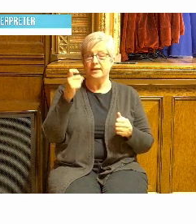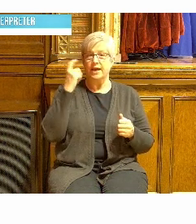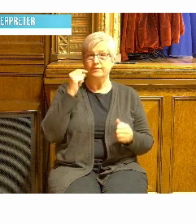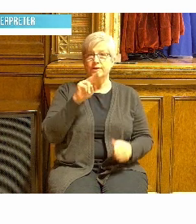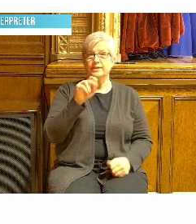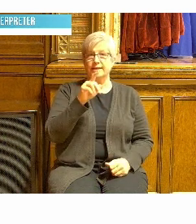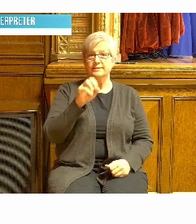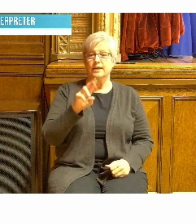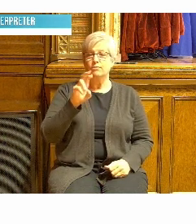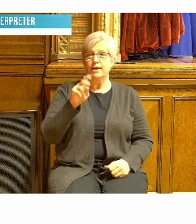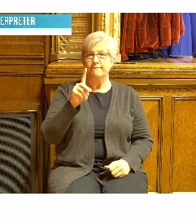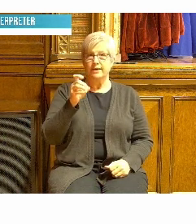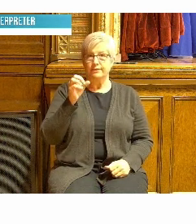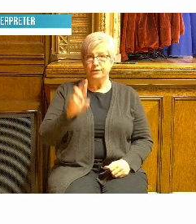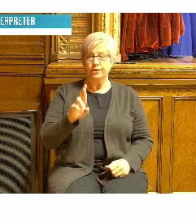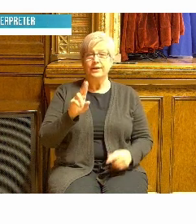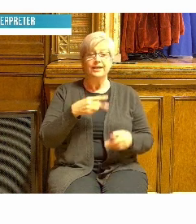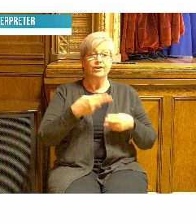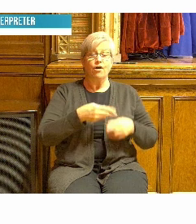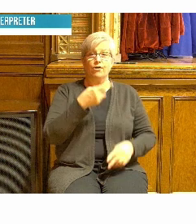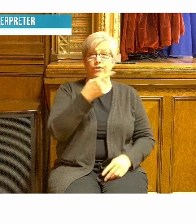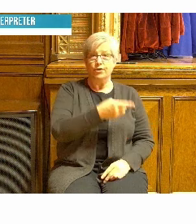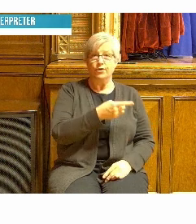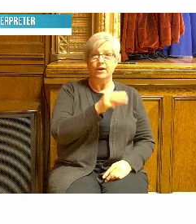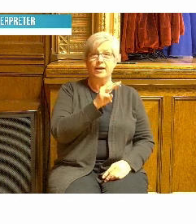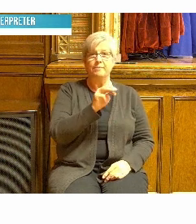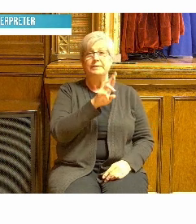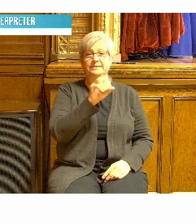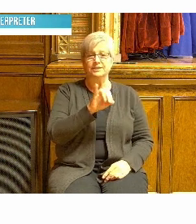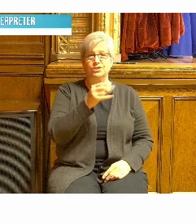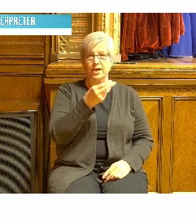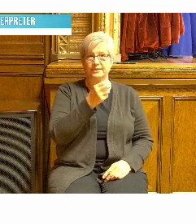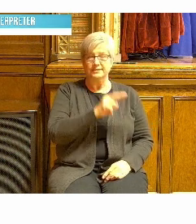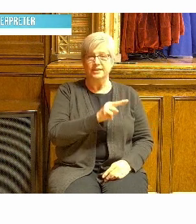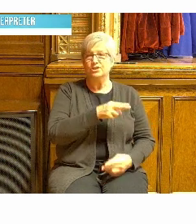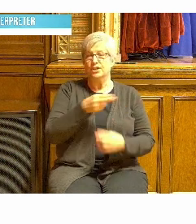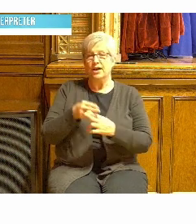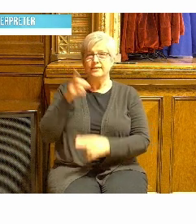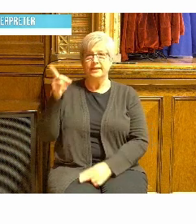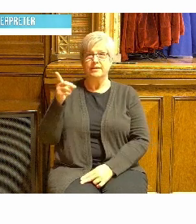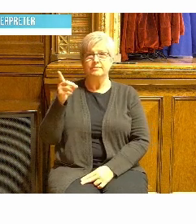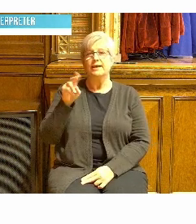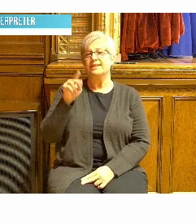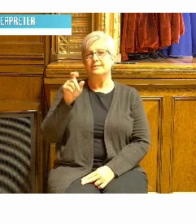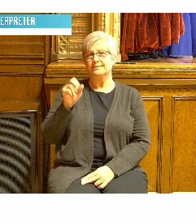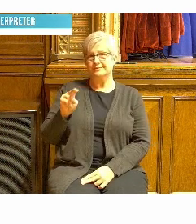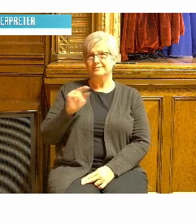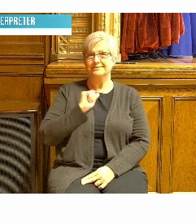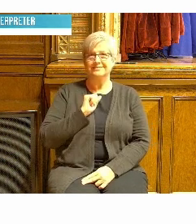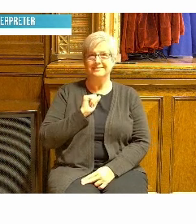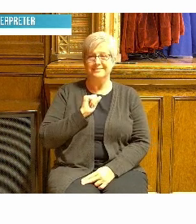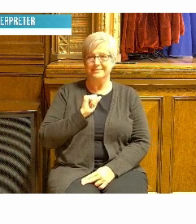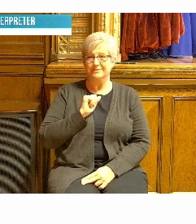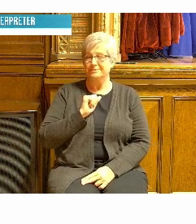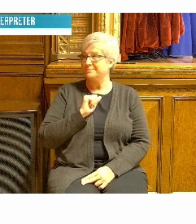Nelson Rockefeller. He called her Mrs. Johnson, and she called him Nelson.